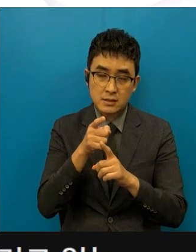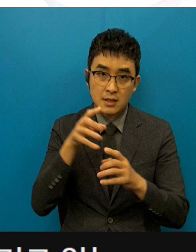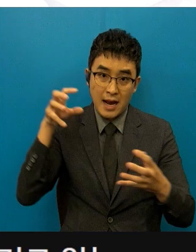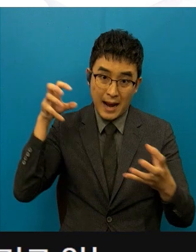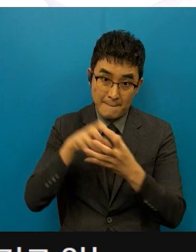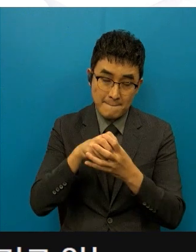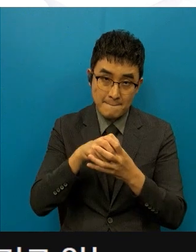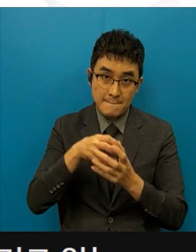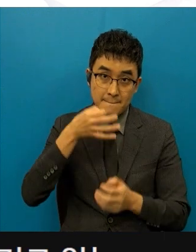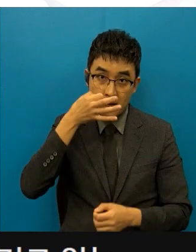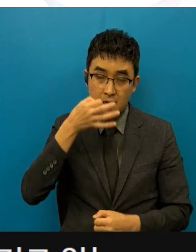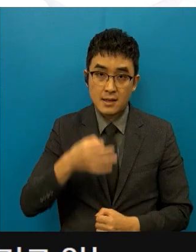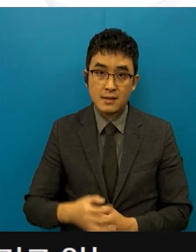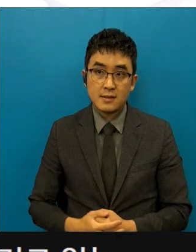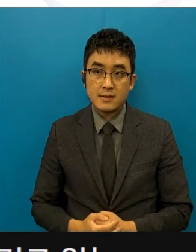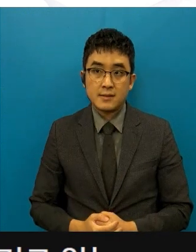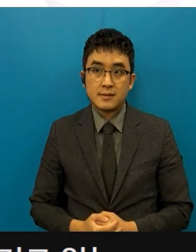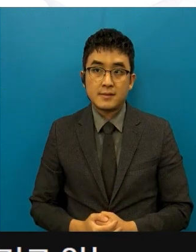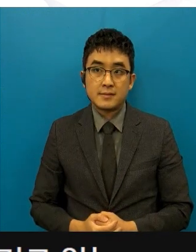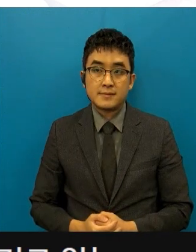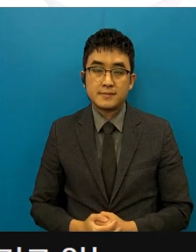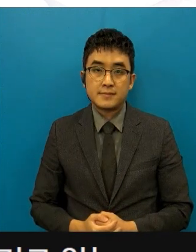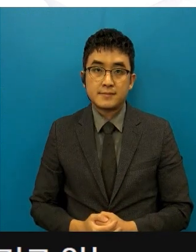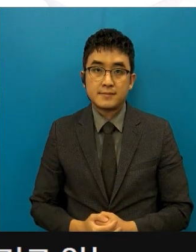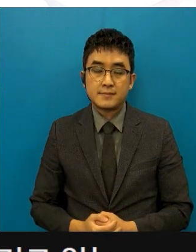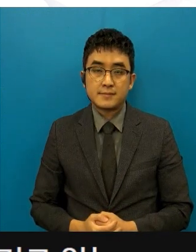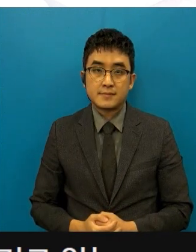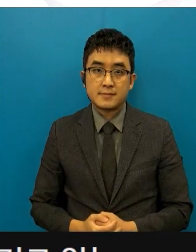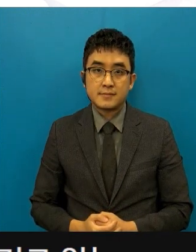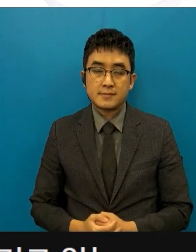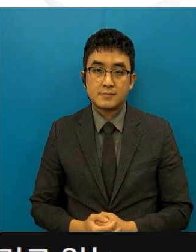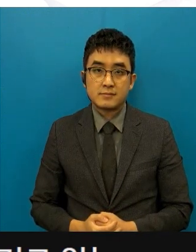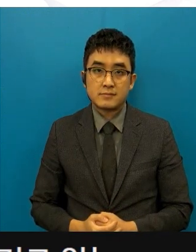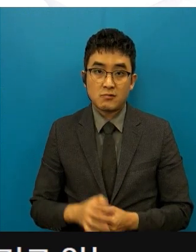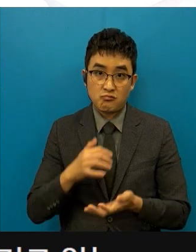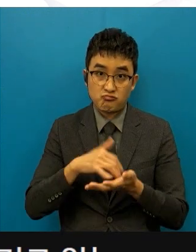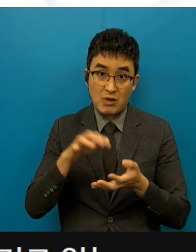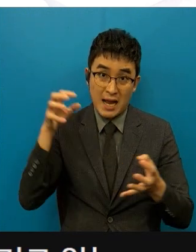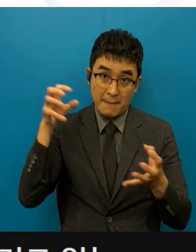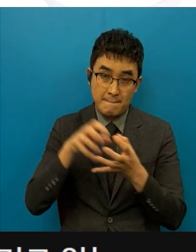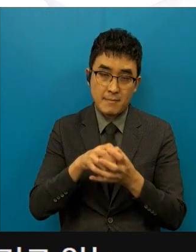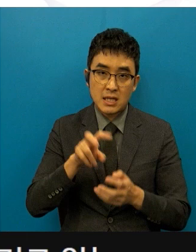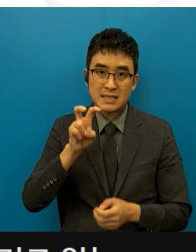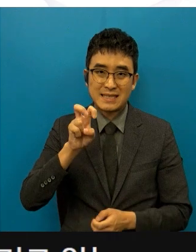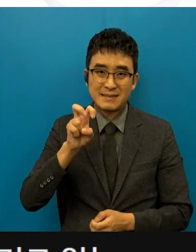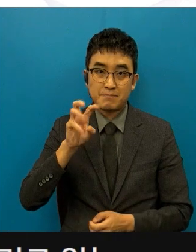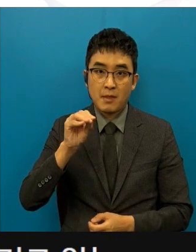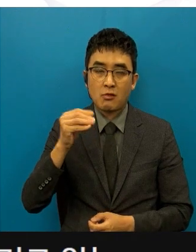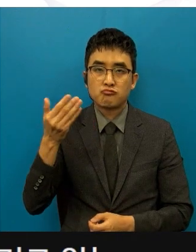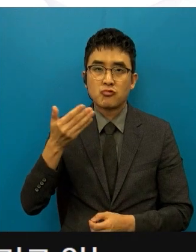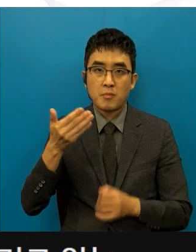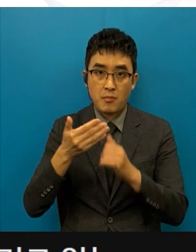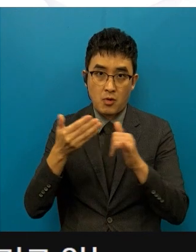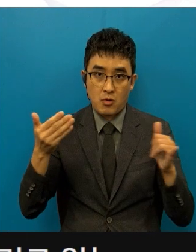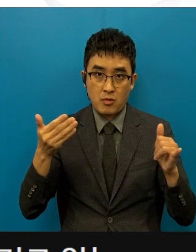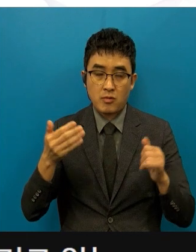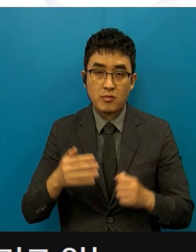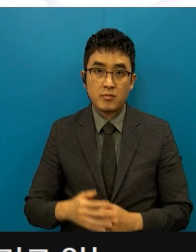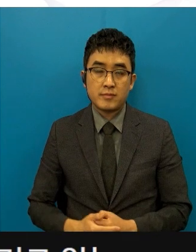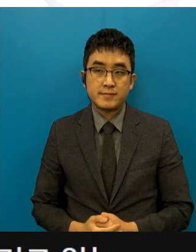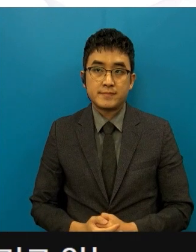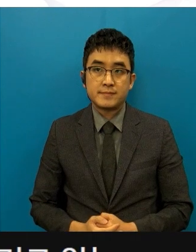290,000 persons. According to Act, the would you proceed the slide? Yes, I'm sorry.